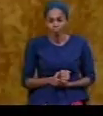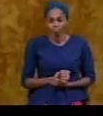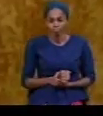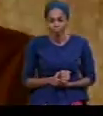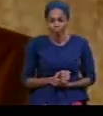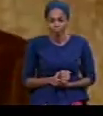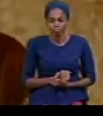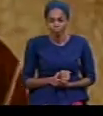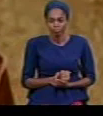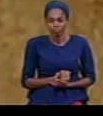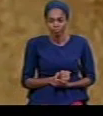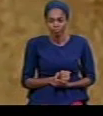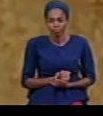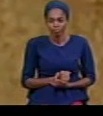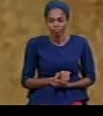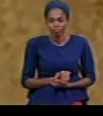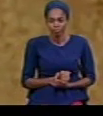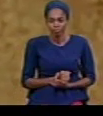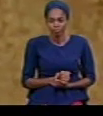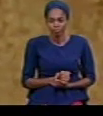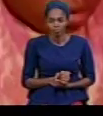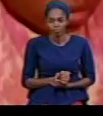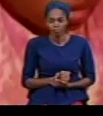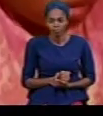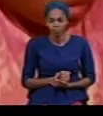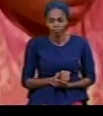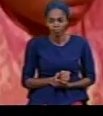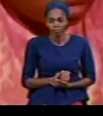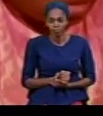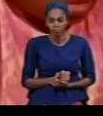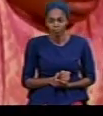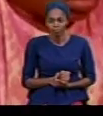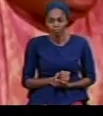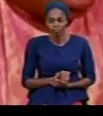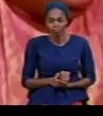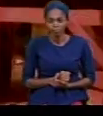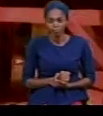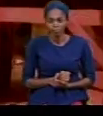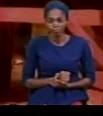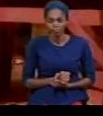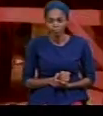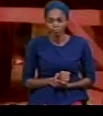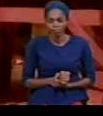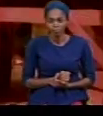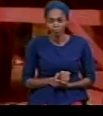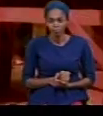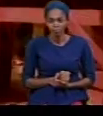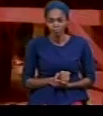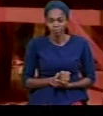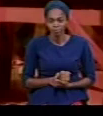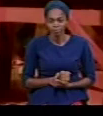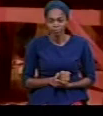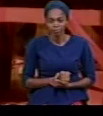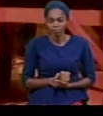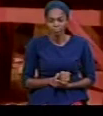They were going to school, so got them. And this one also.